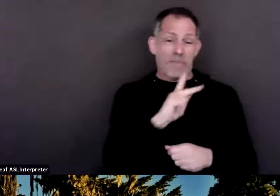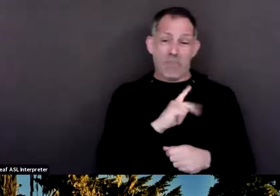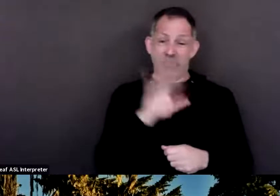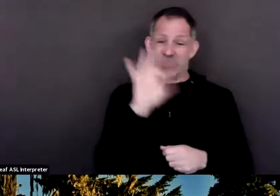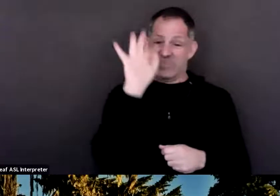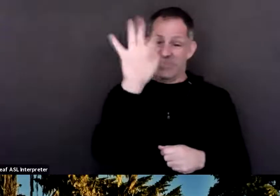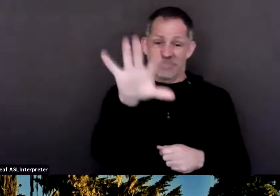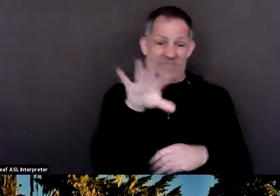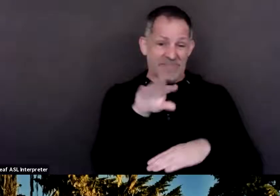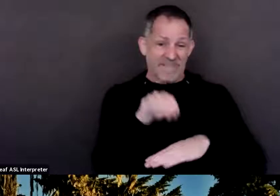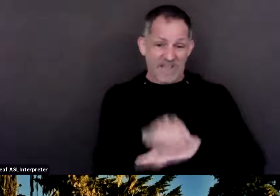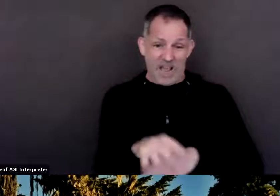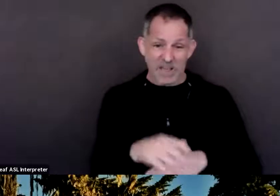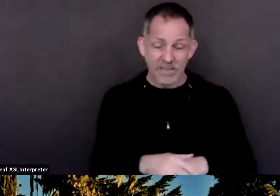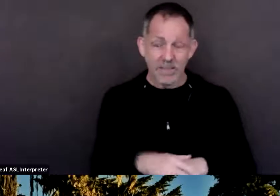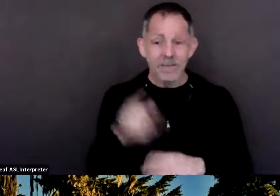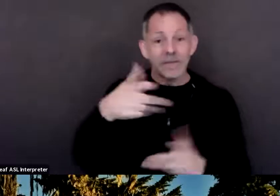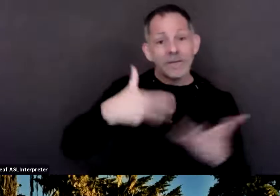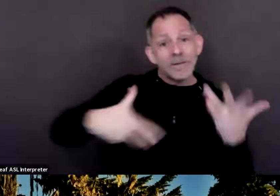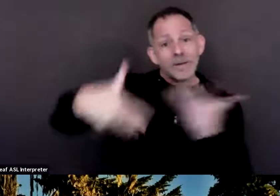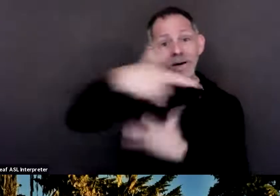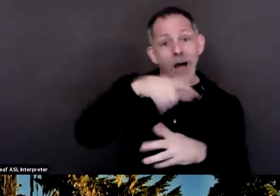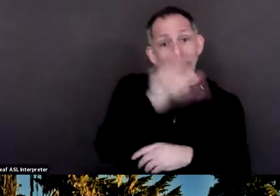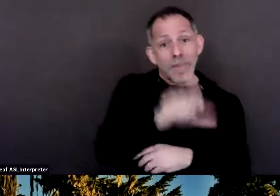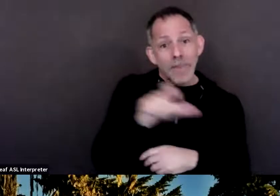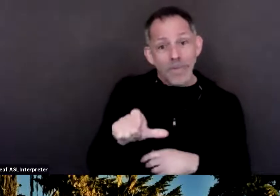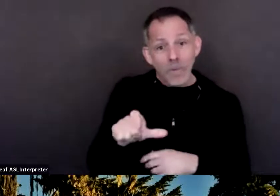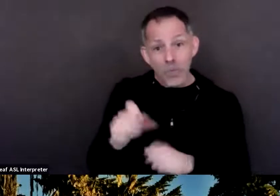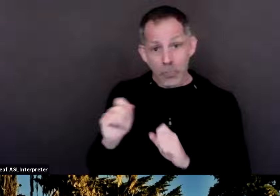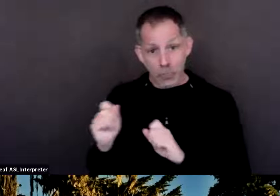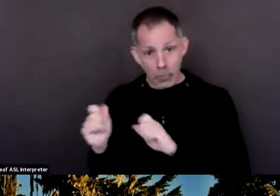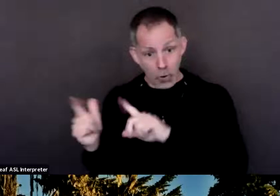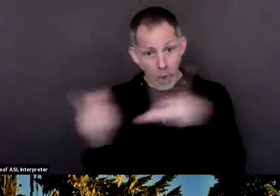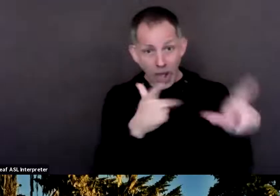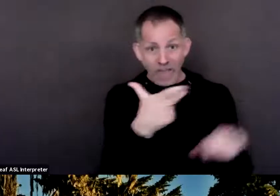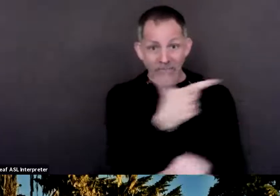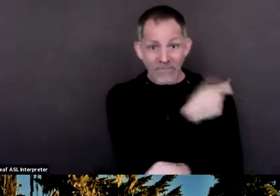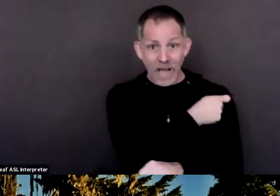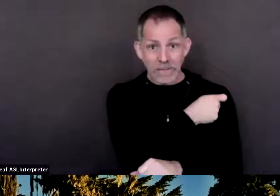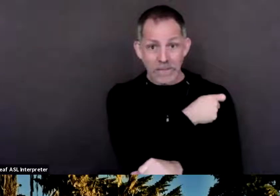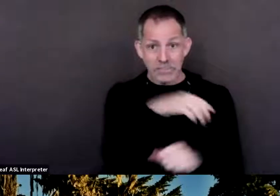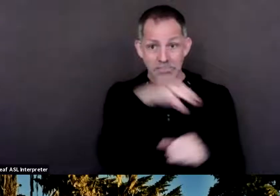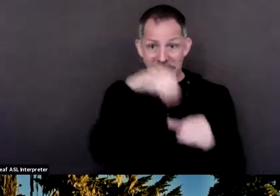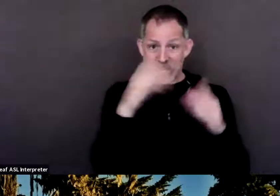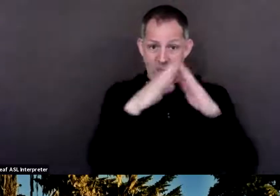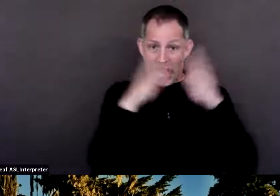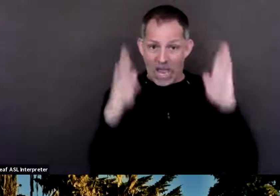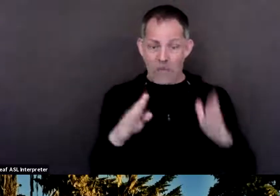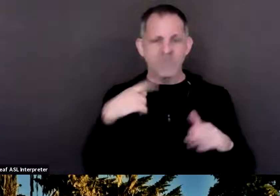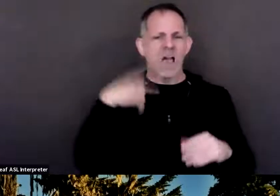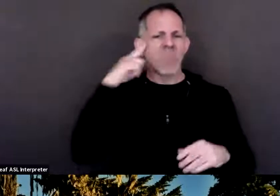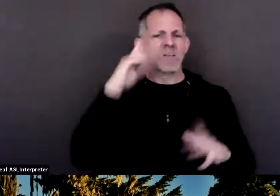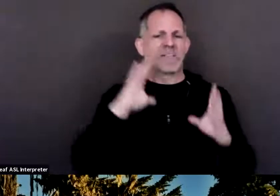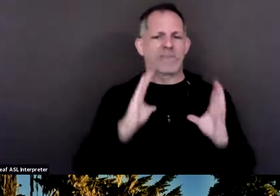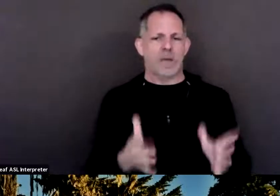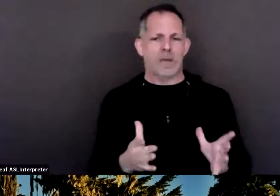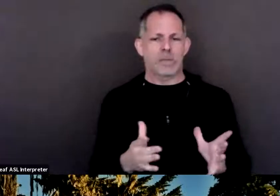people who are all vaccinated indoors, that's okay. If somebody's not vaccinated, just wear the